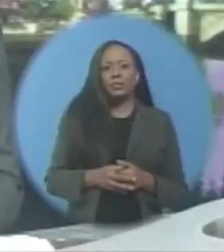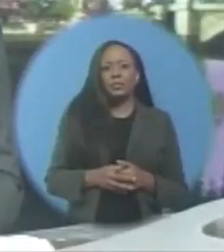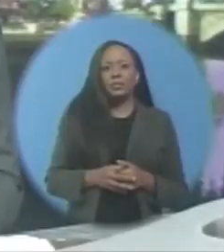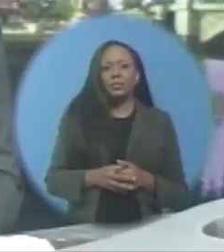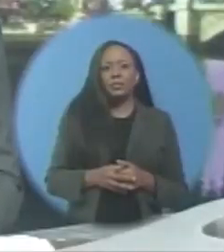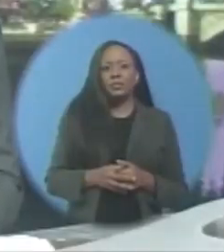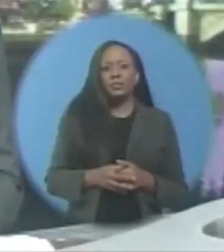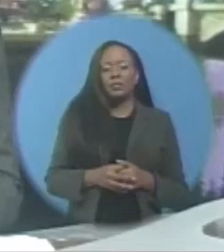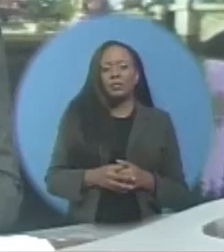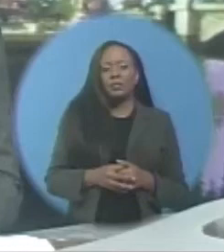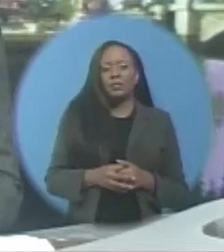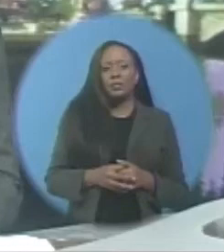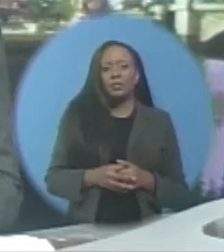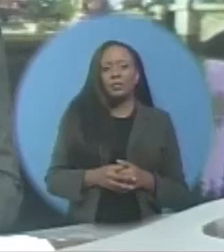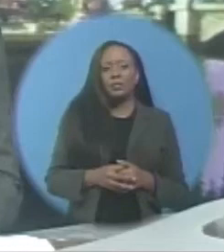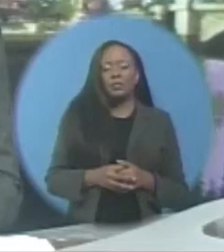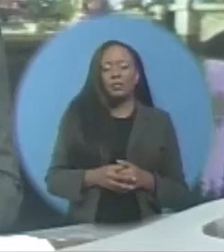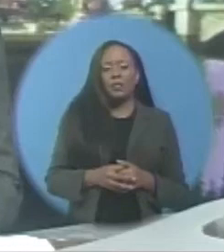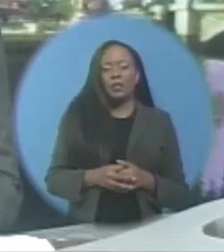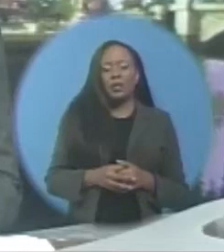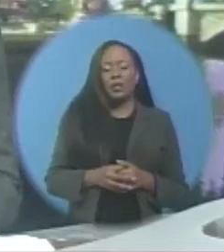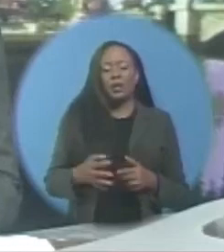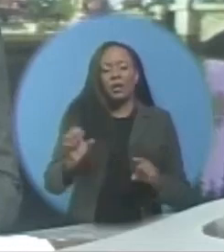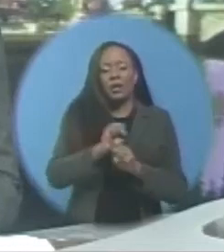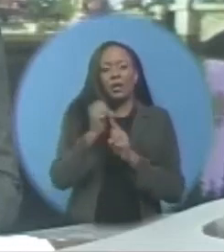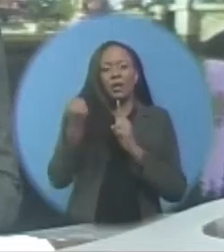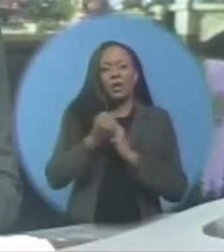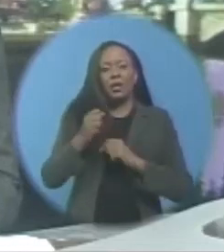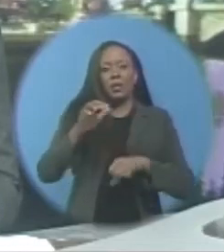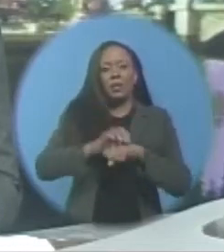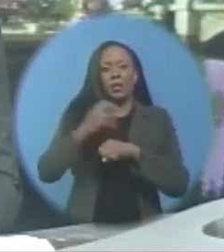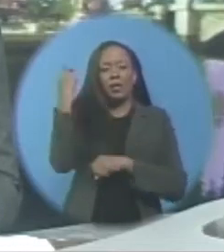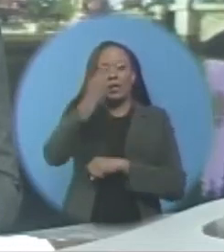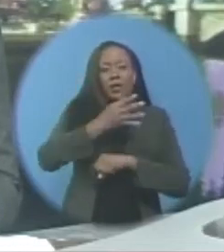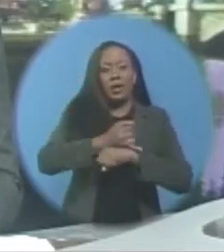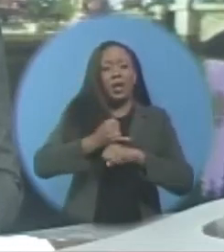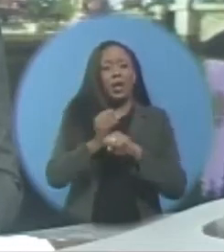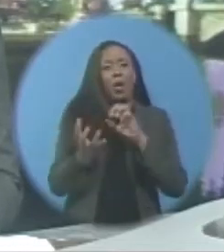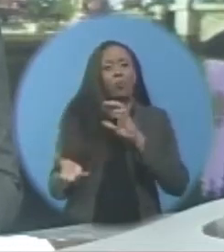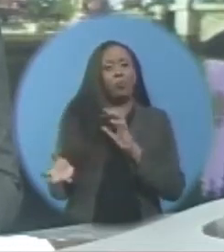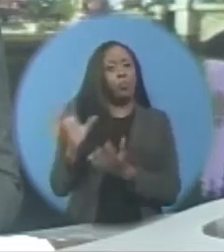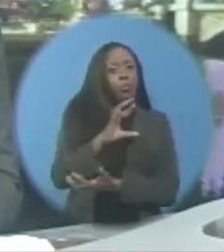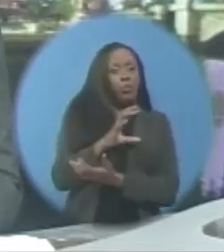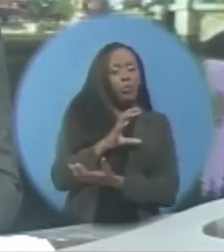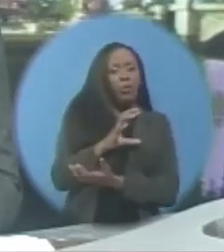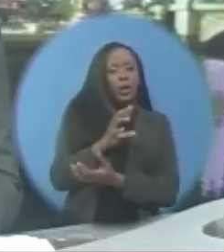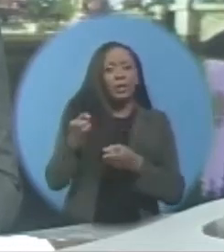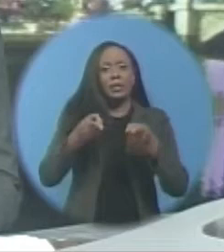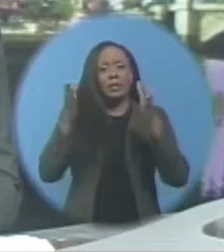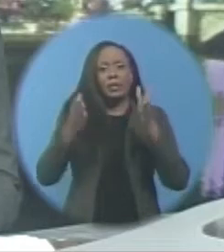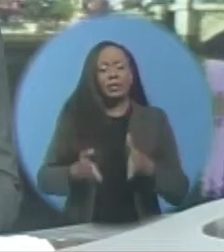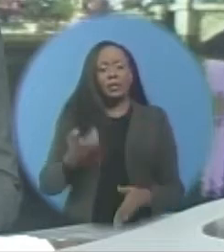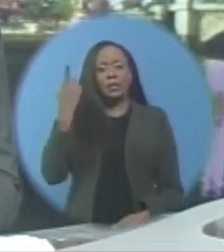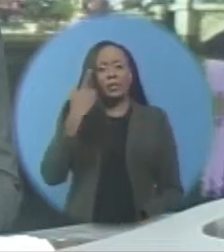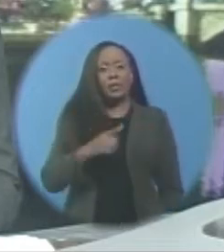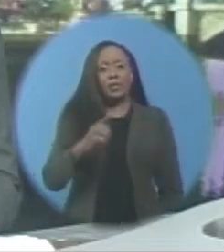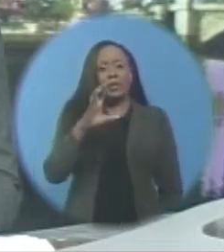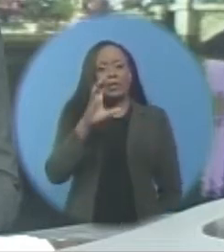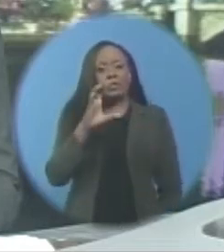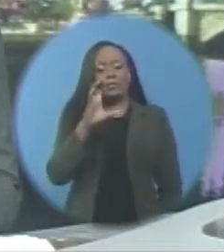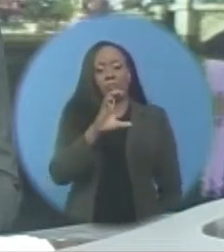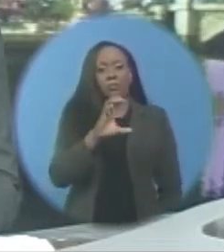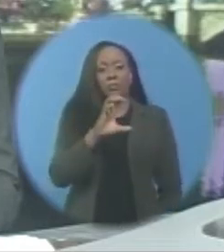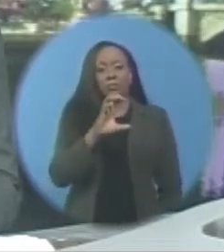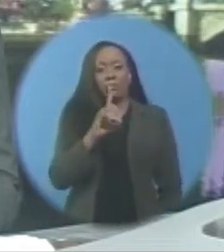The situation in the British Virgin Islands has been described as a major disaster. That's according to Director of the Caribbean Disaster